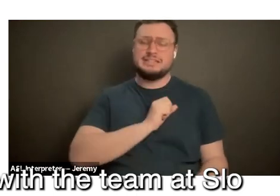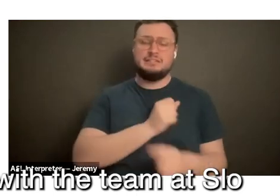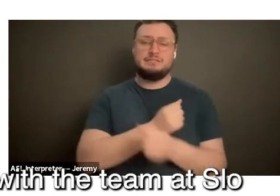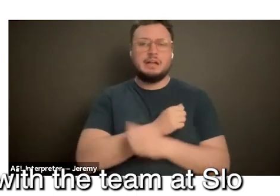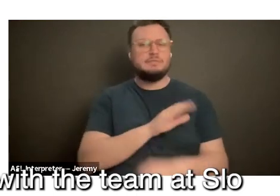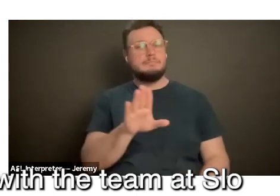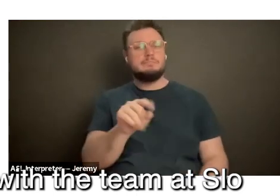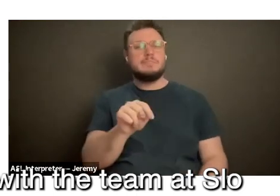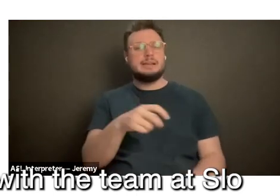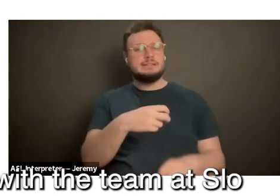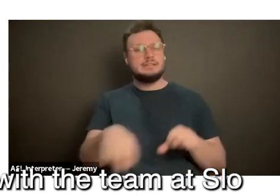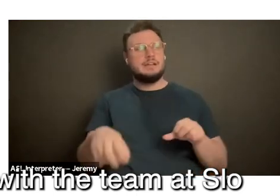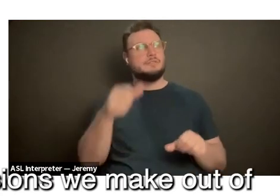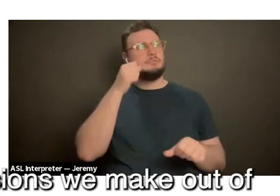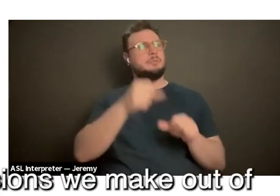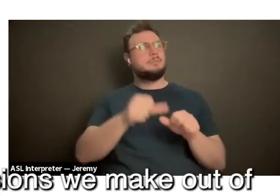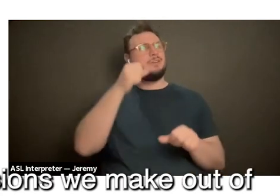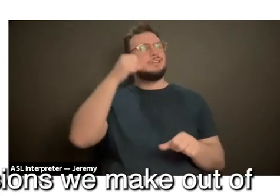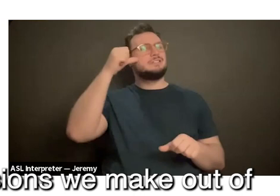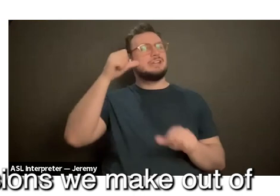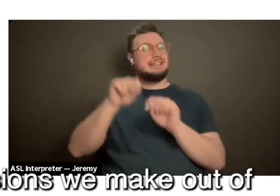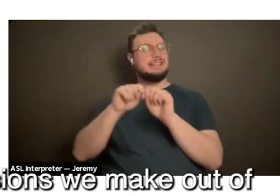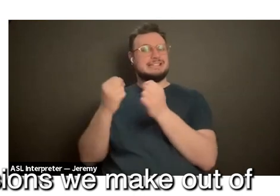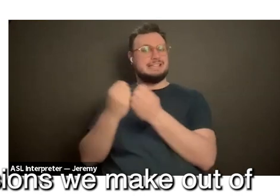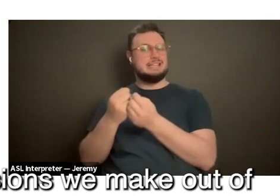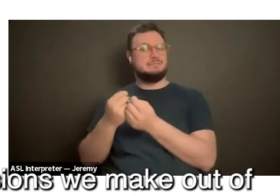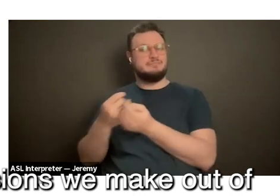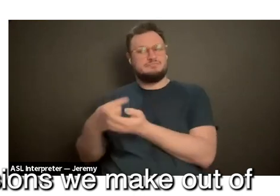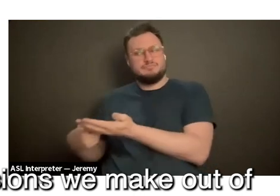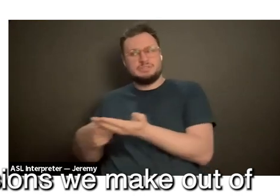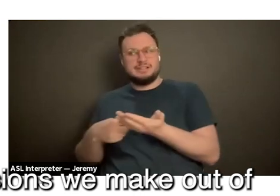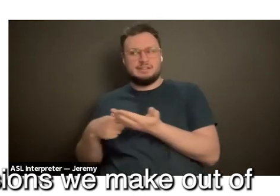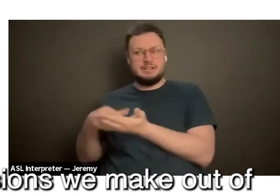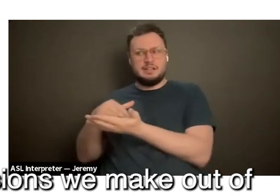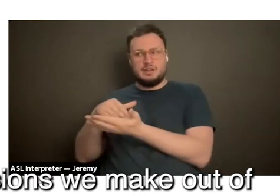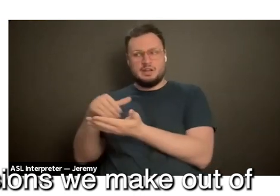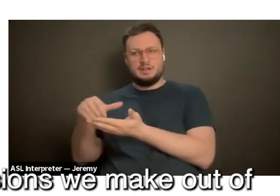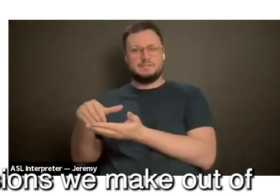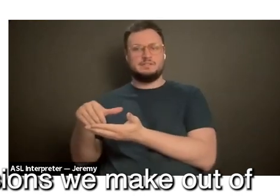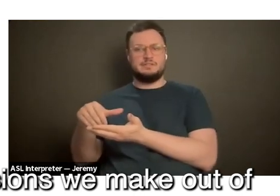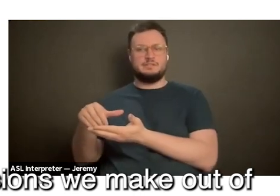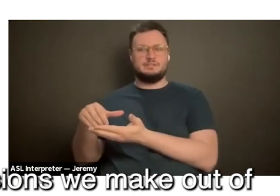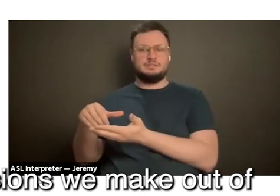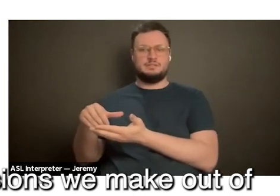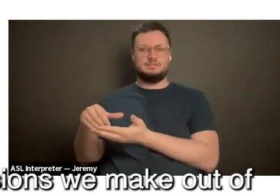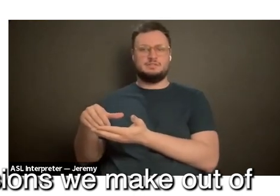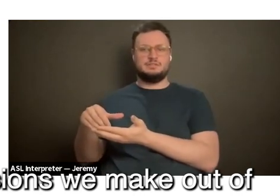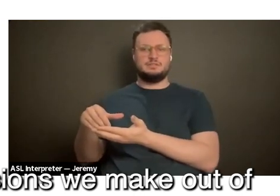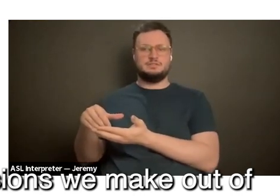with the team at Slow Factory, that a lot of decisions that we make when we are not in complete,